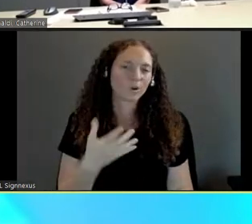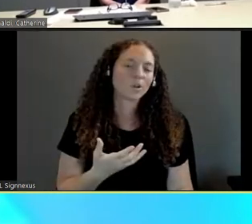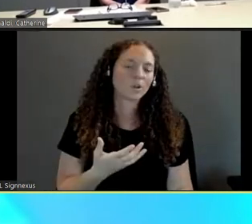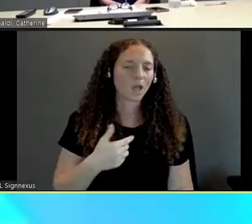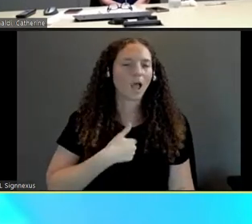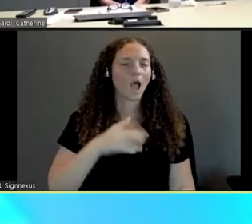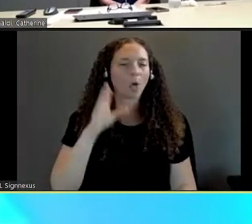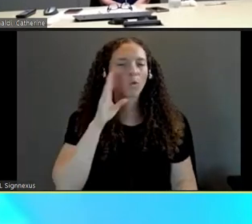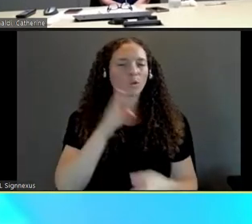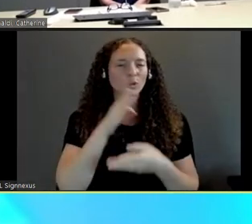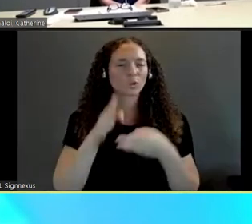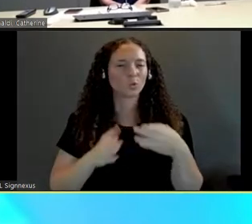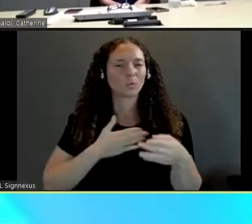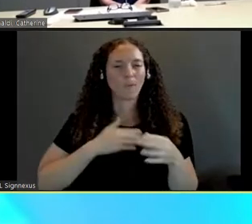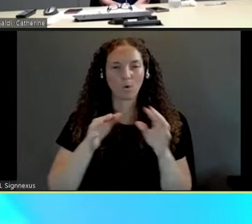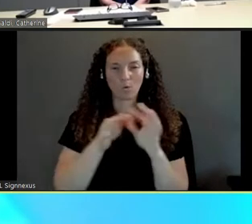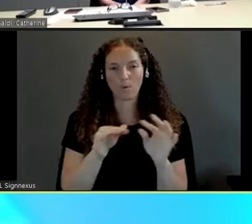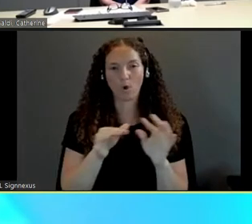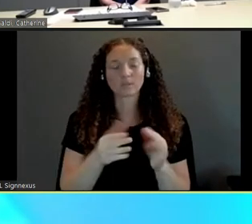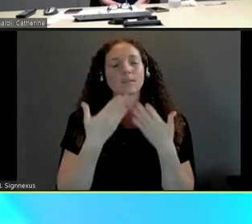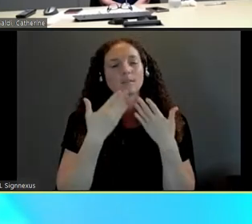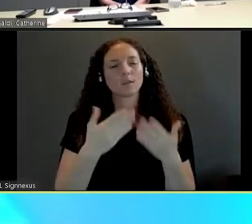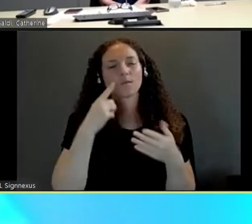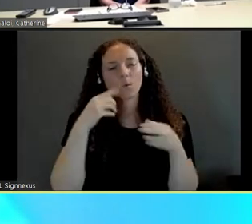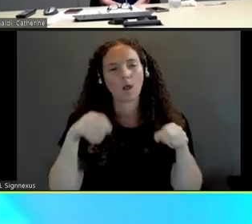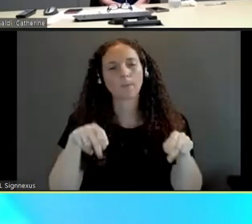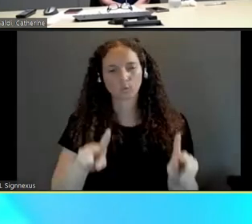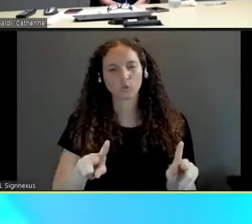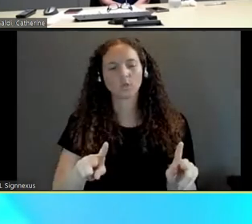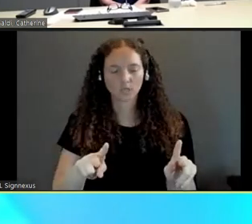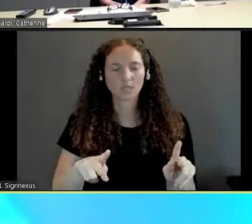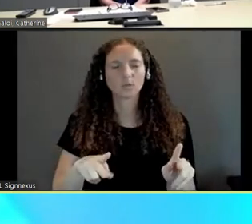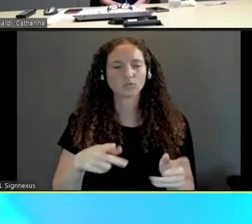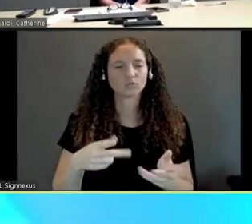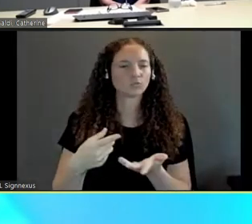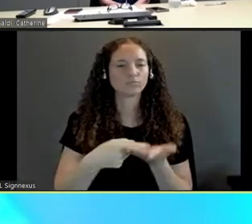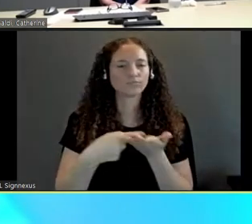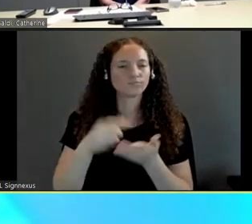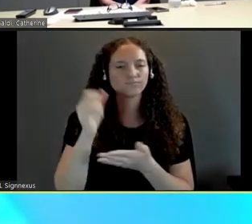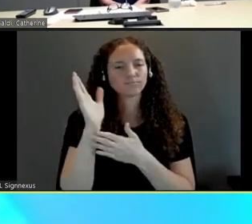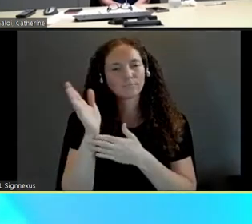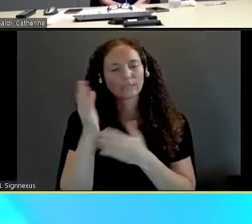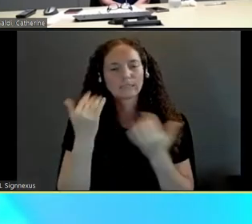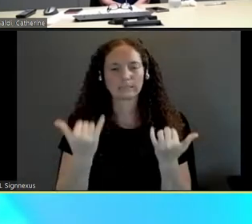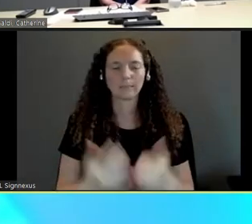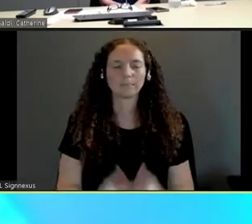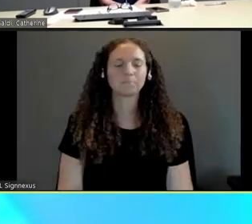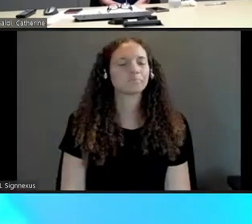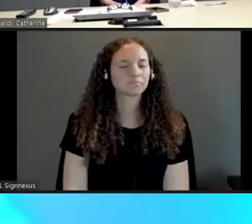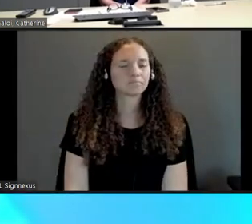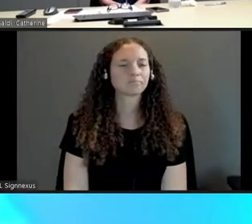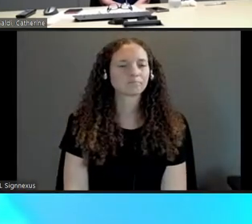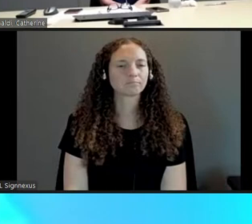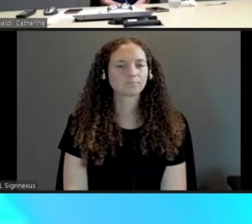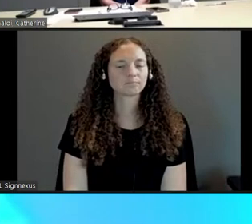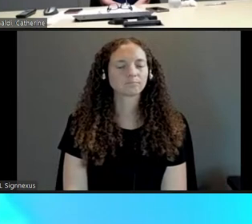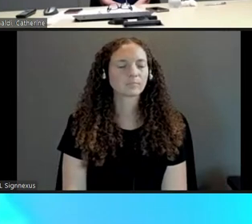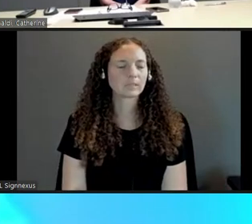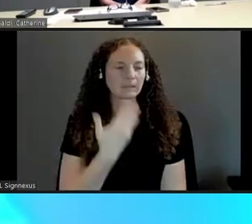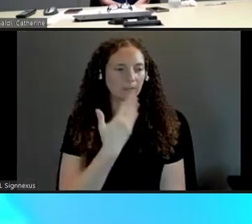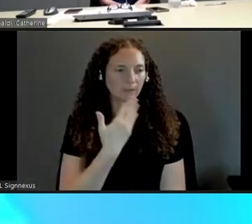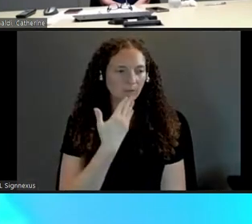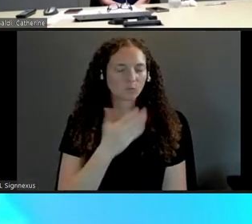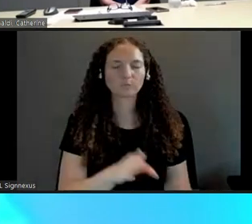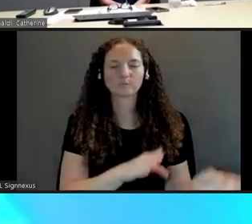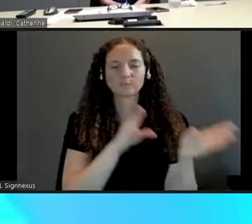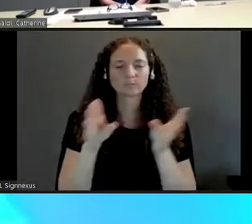conclude my remarks for this evening. Thank you for the opportunity to let me speak to you all tonight. Thank you, Andy. So next we're going to have